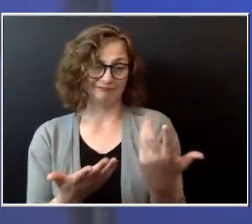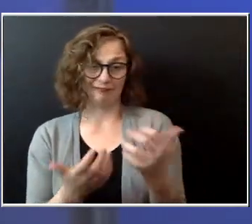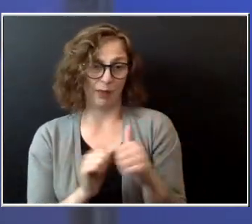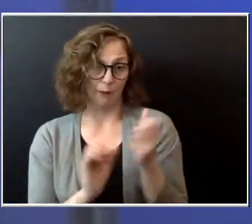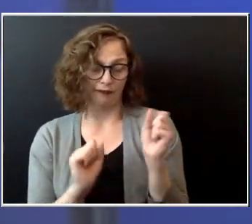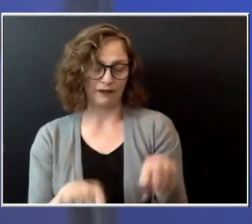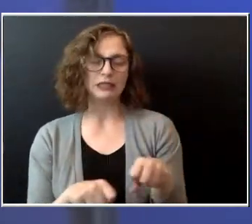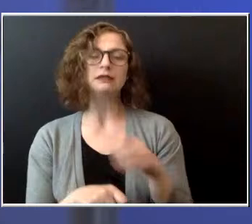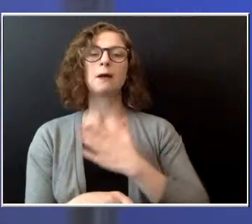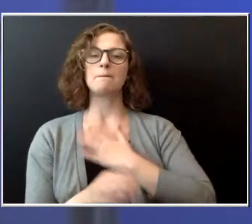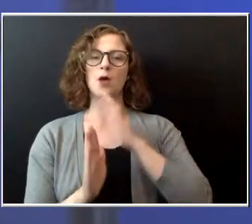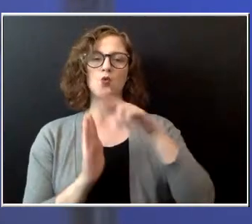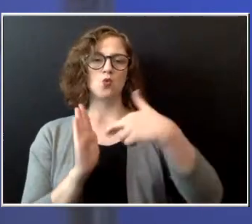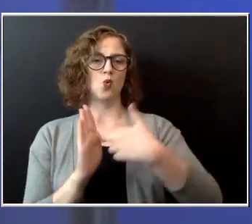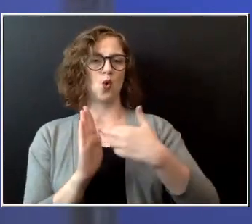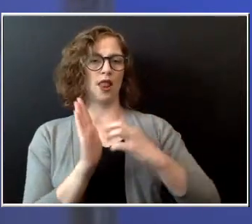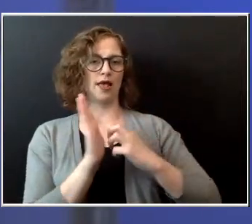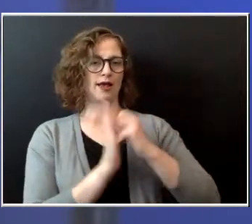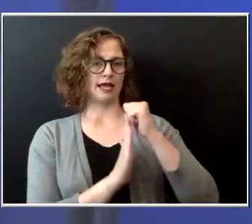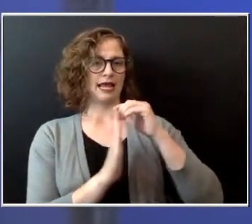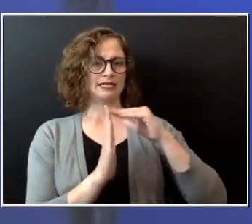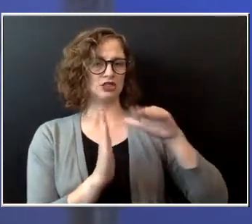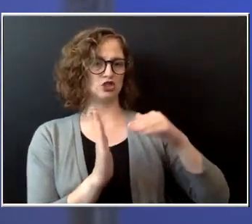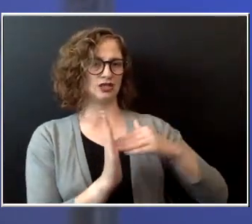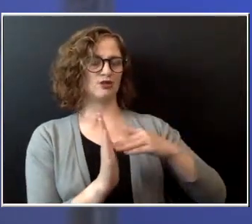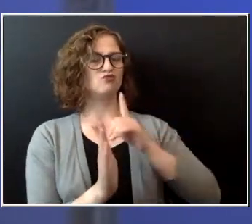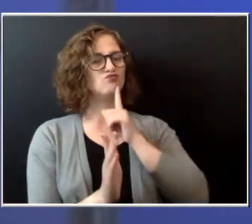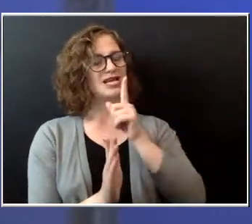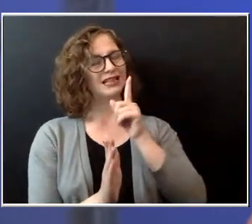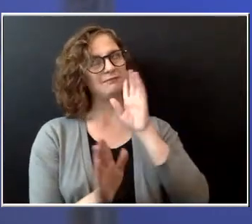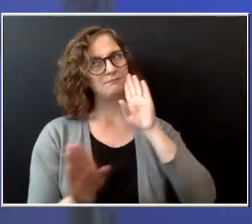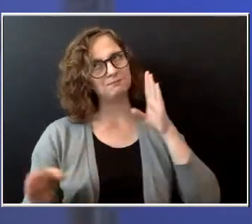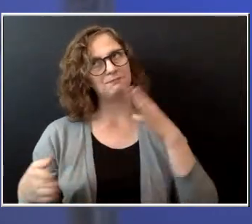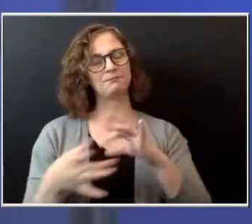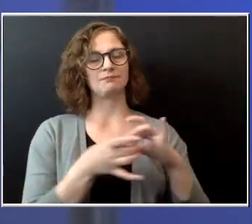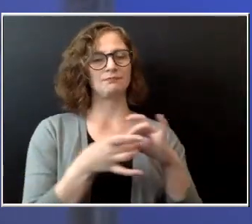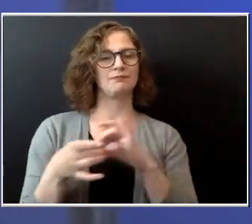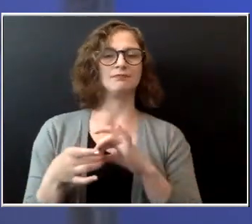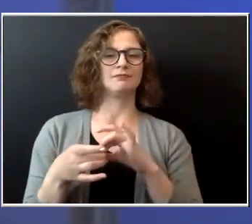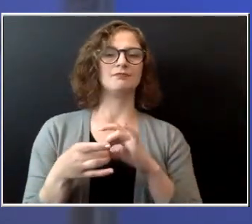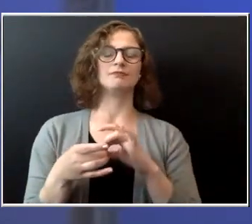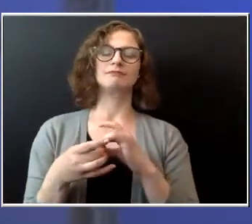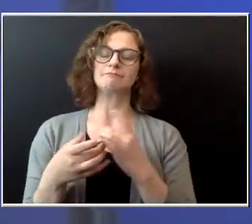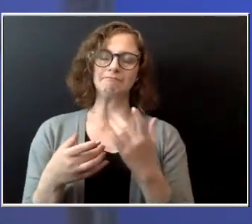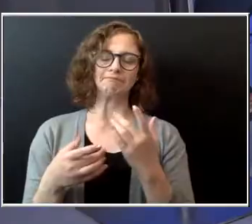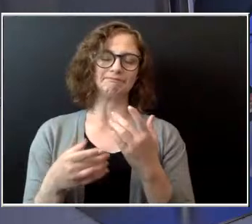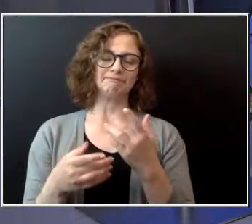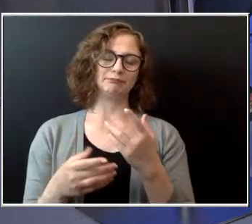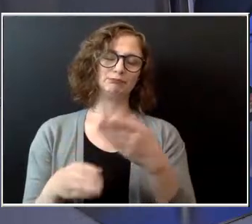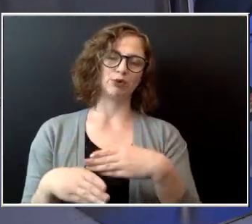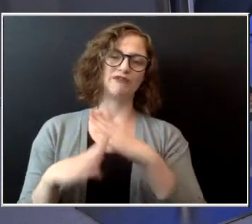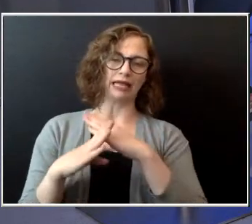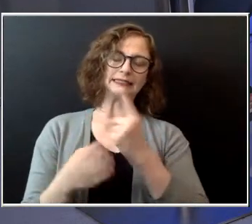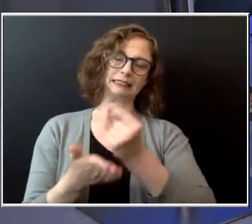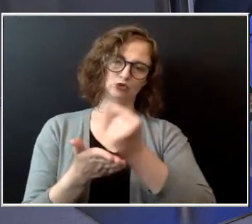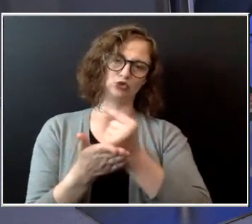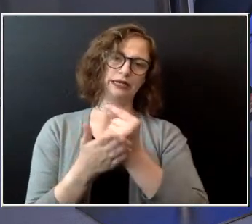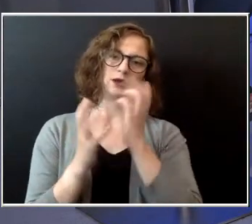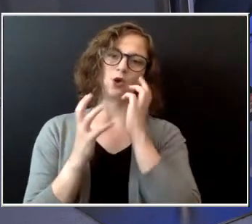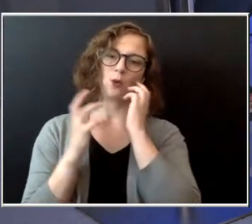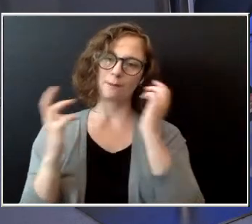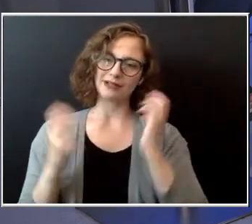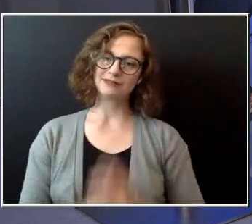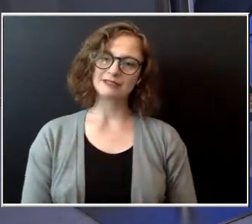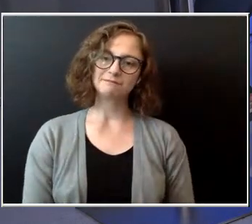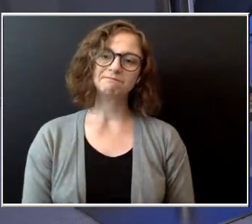Center is largely focused around our initiatives in preventing and treating obesity. All right, this has been a